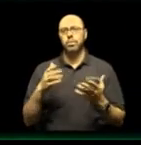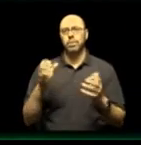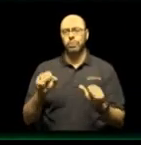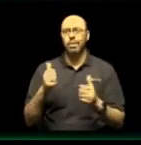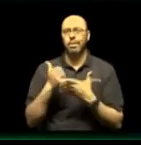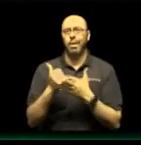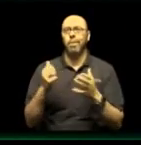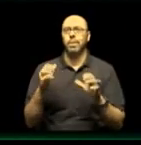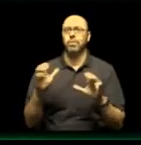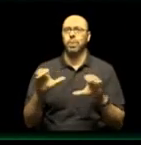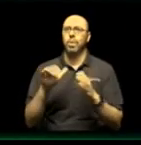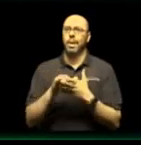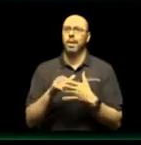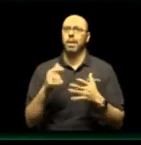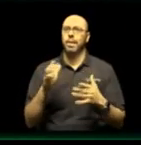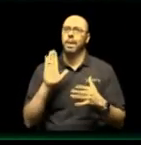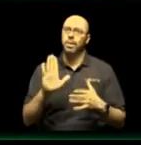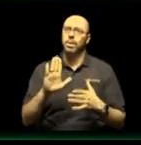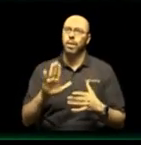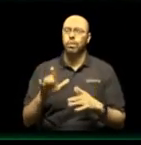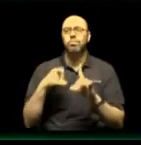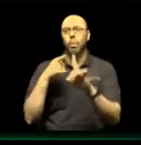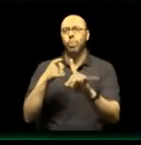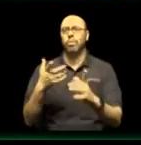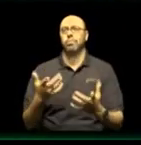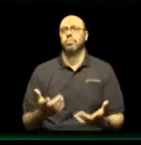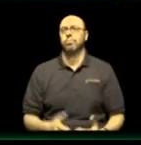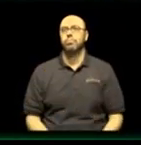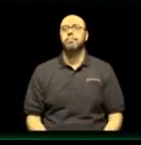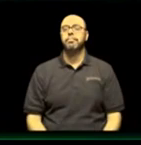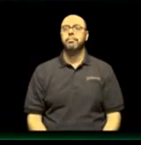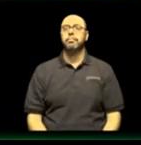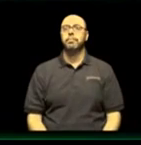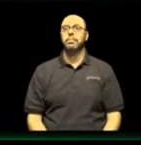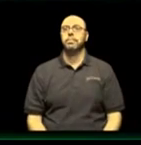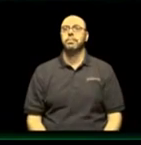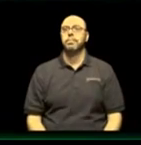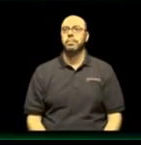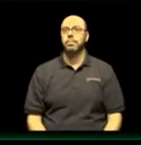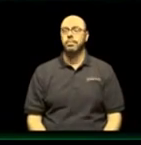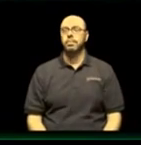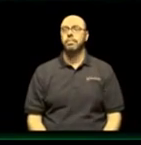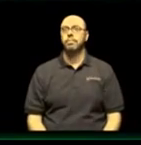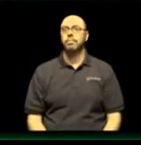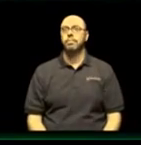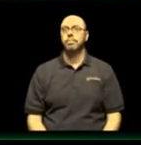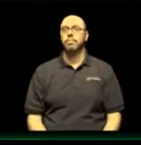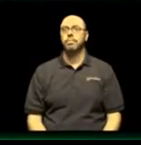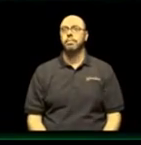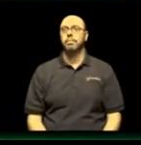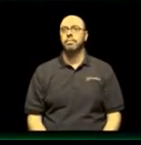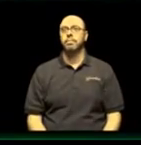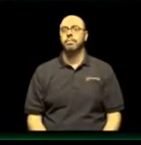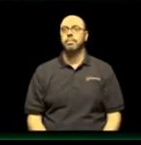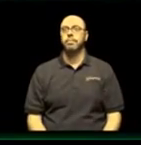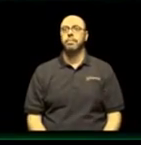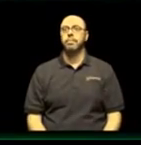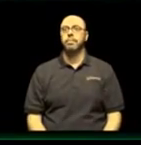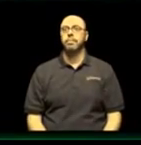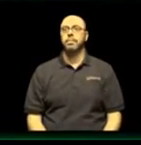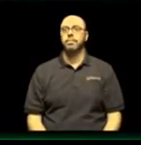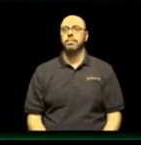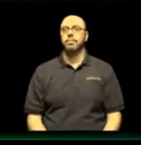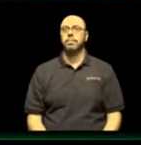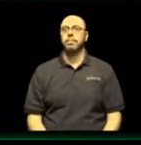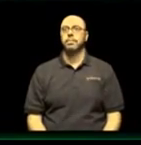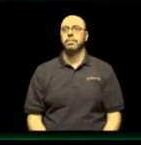Right. Their culture. You know. Well, we have run out of time, and so really,